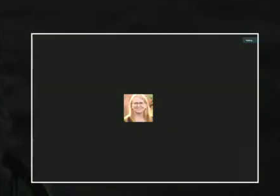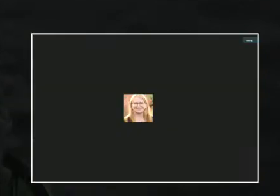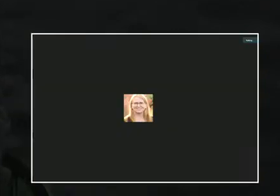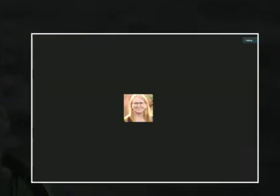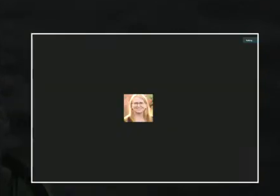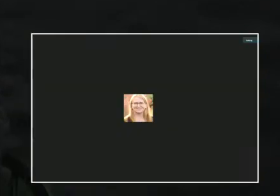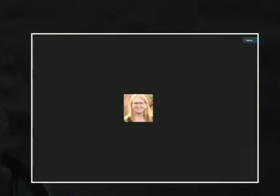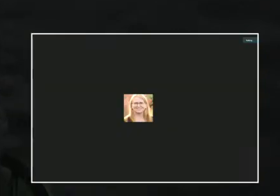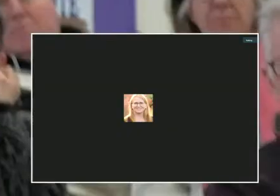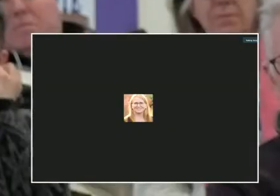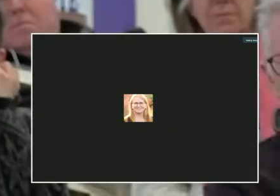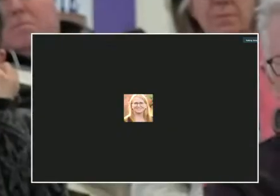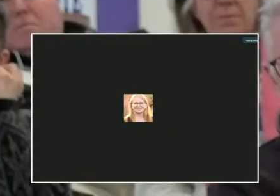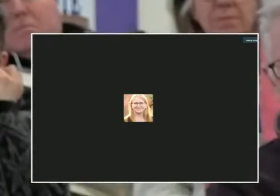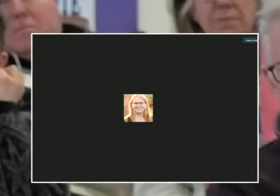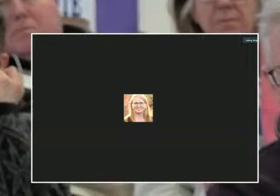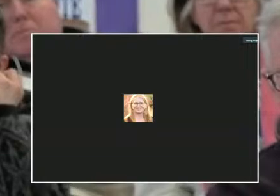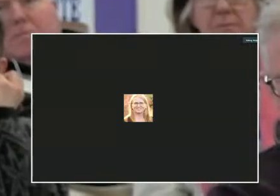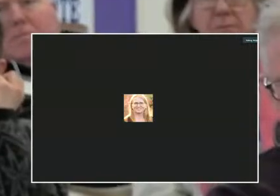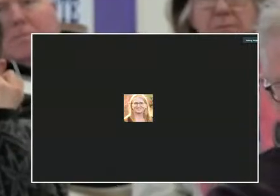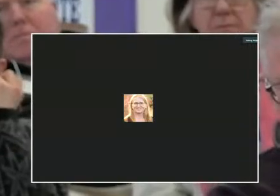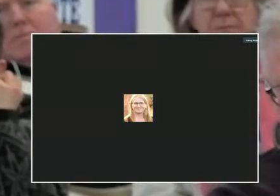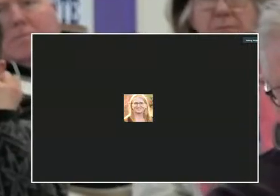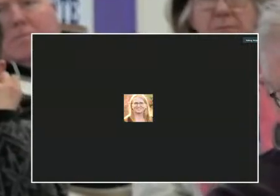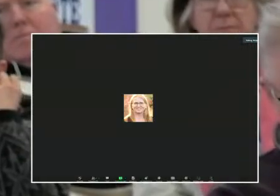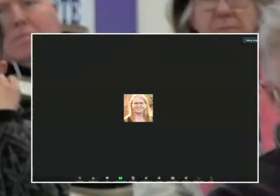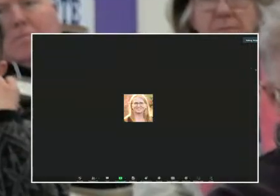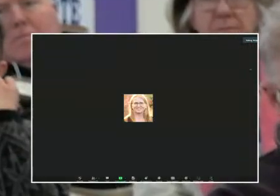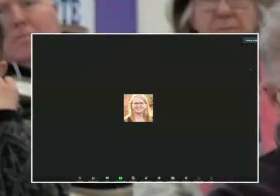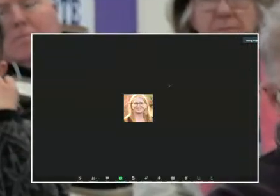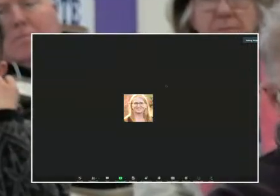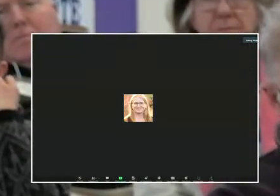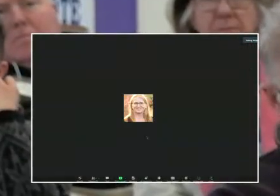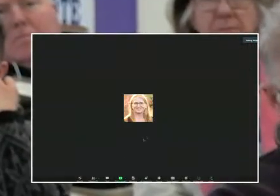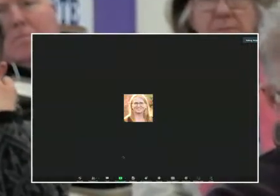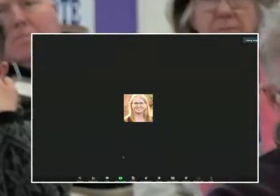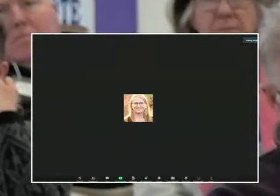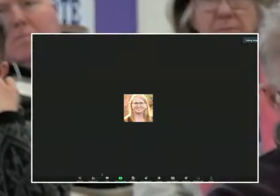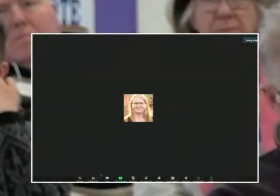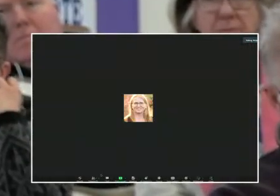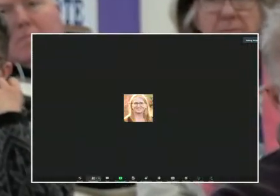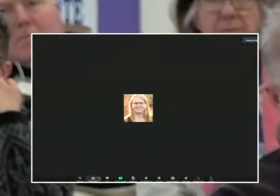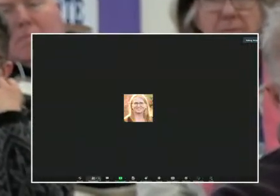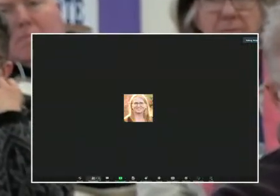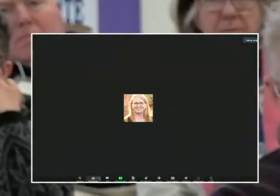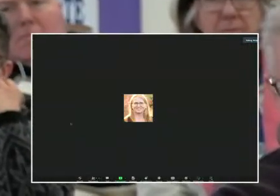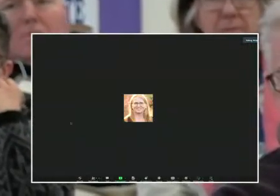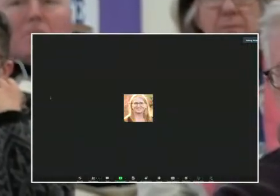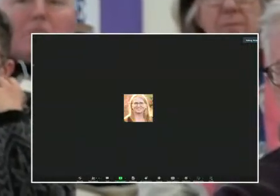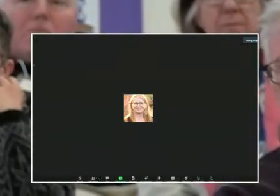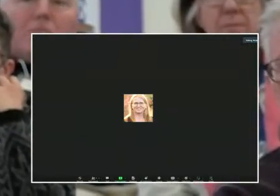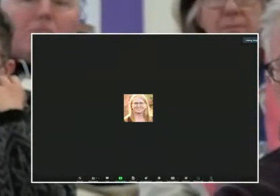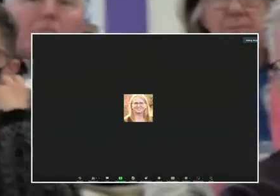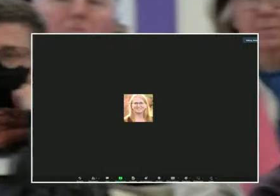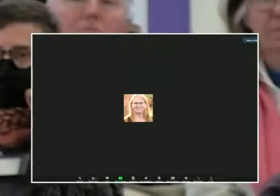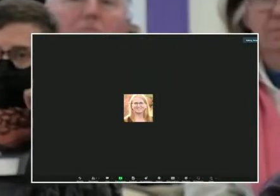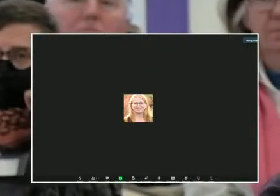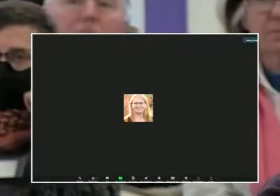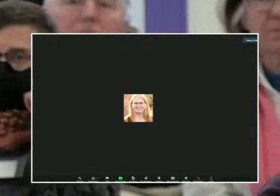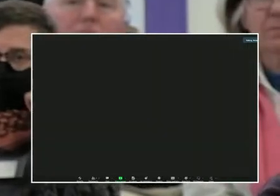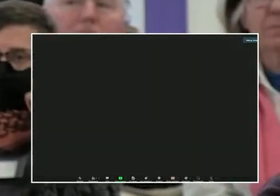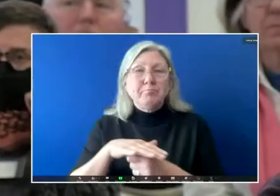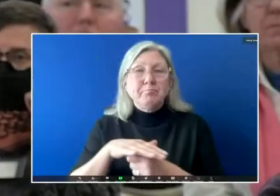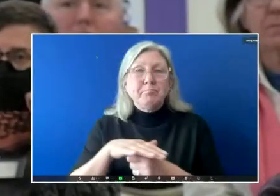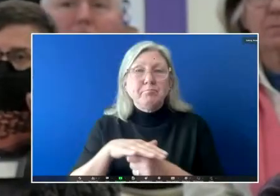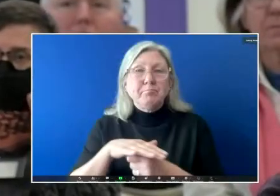Heiser representative Emily corn Heiser district 7 um I have previously sponsored legislation about using